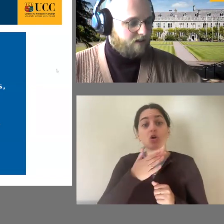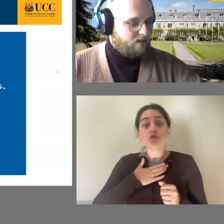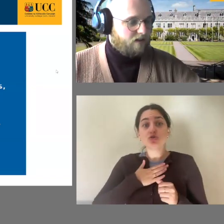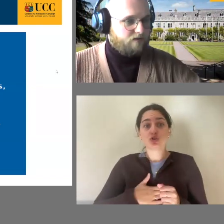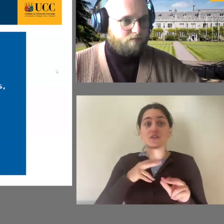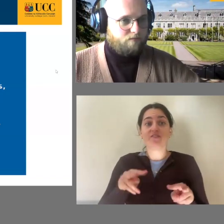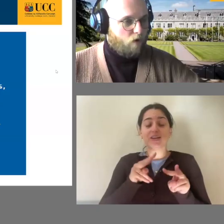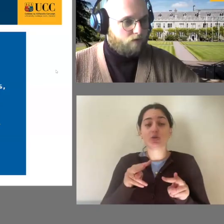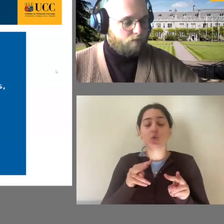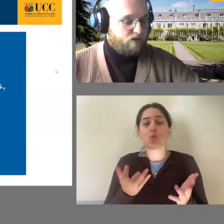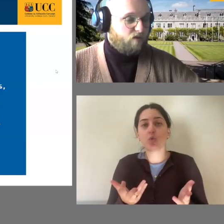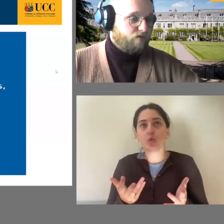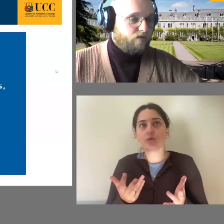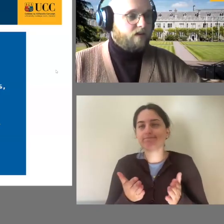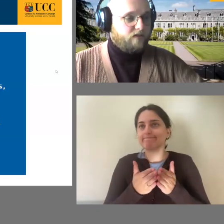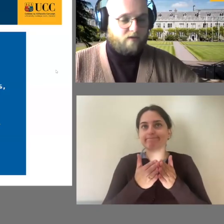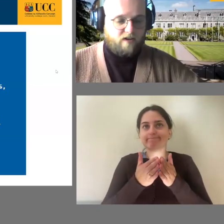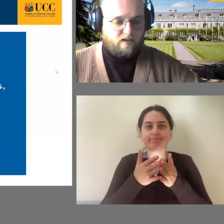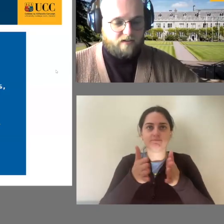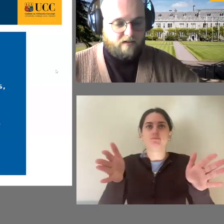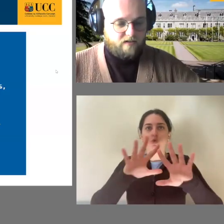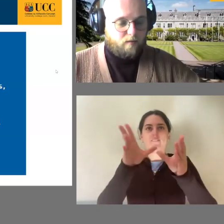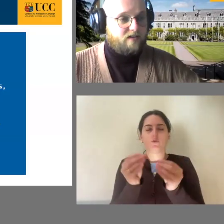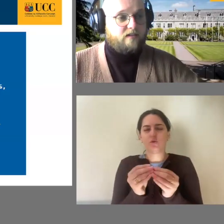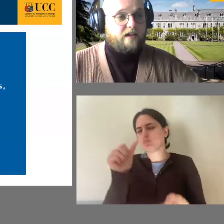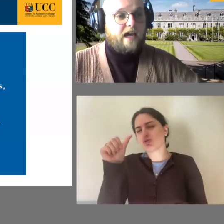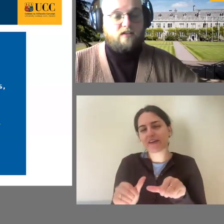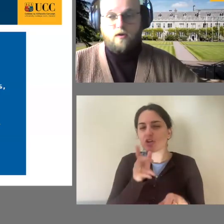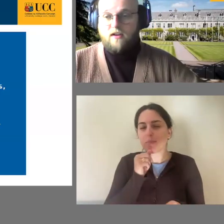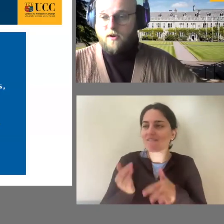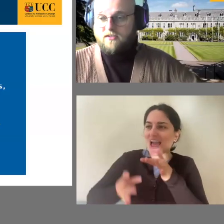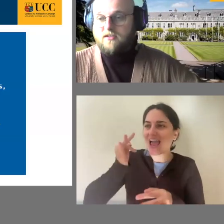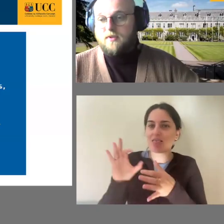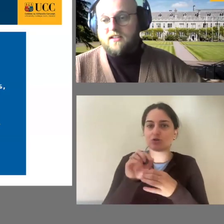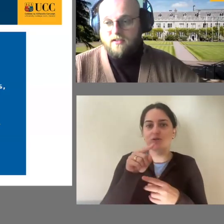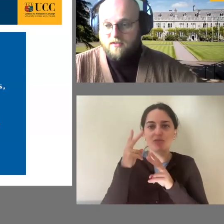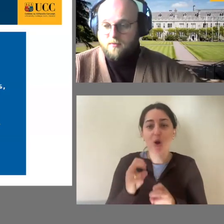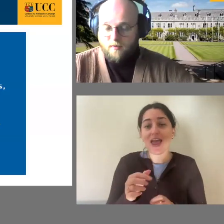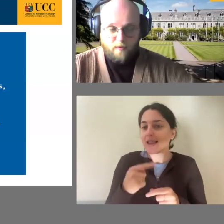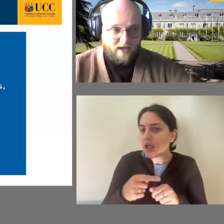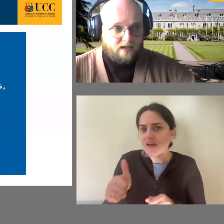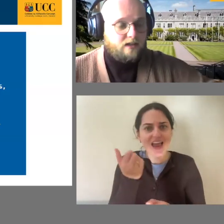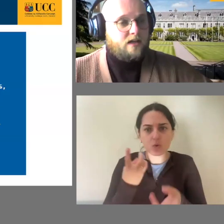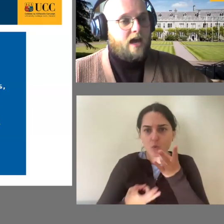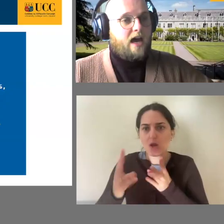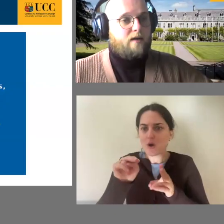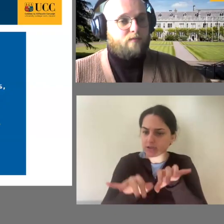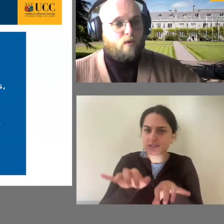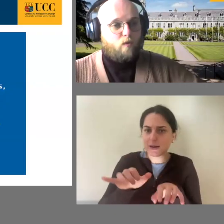a very kind of brief overview of kind of some of the findings and these kind of pieces. And again, if you have questions, please feel free to pop them